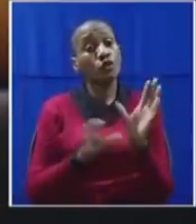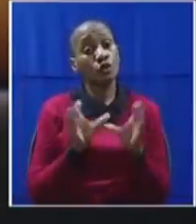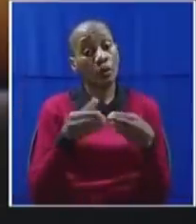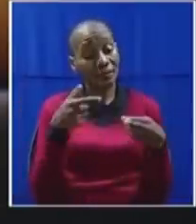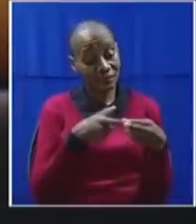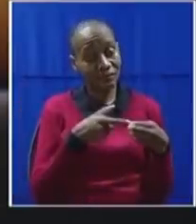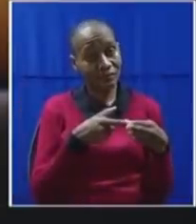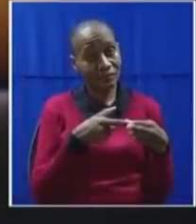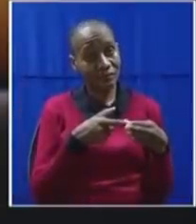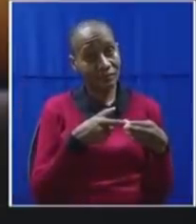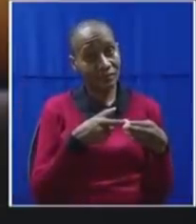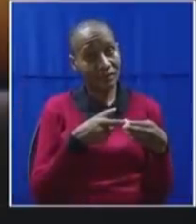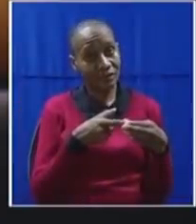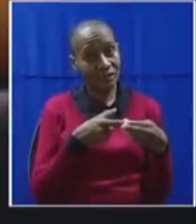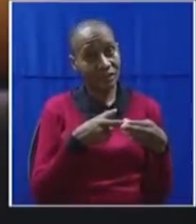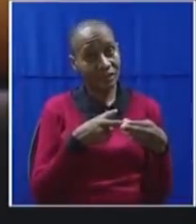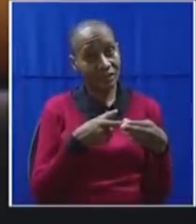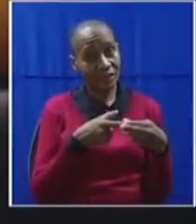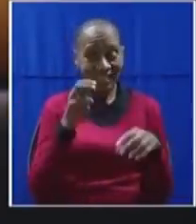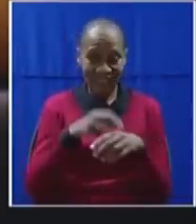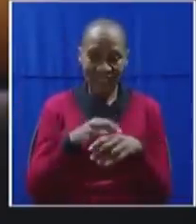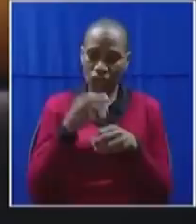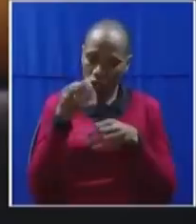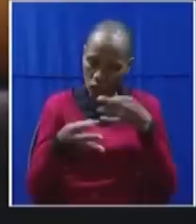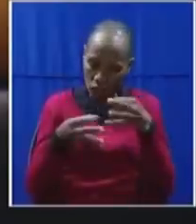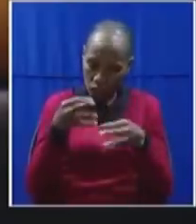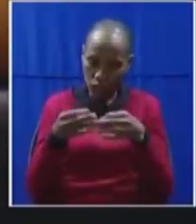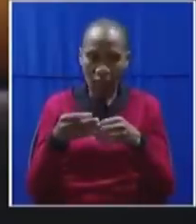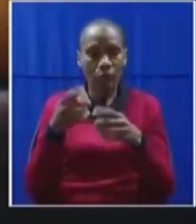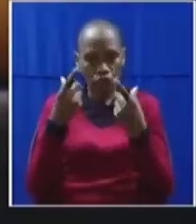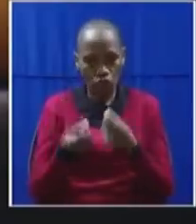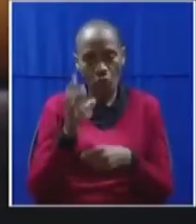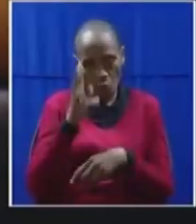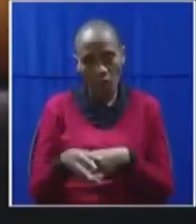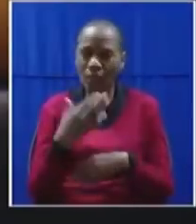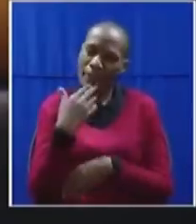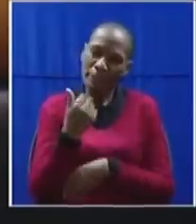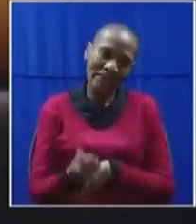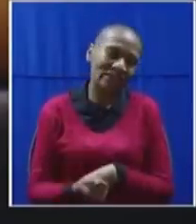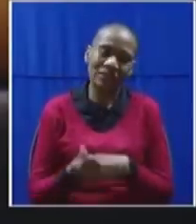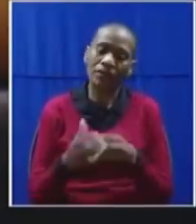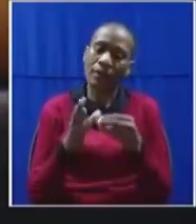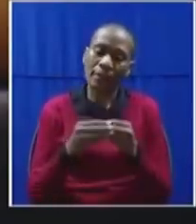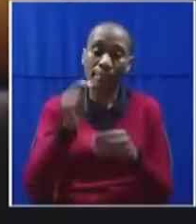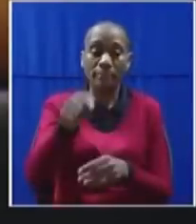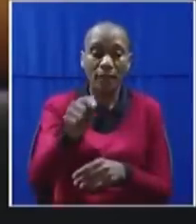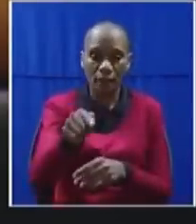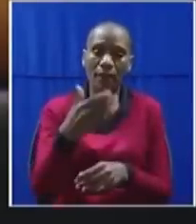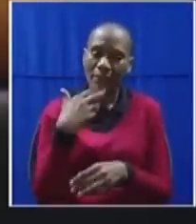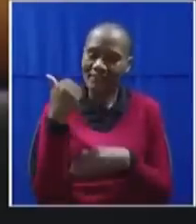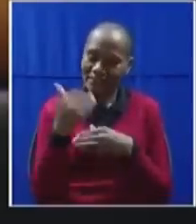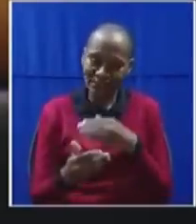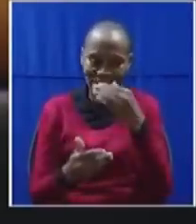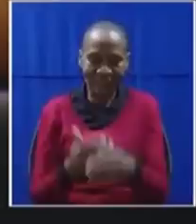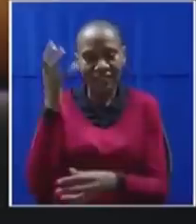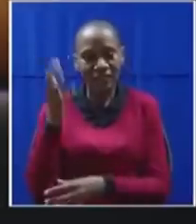Committee wishes to make that specific, it will do so. And please, honorable member, can you proceed with